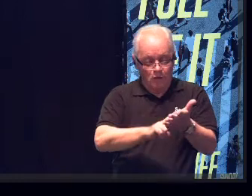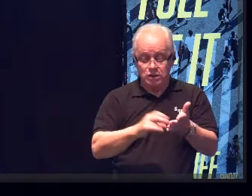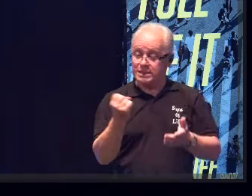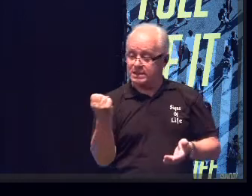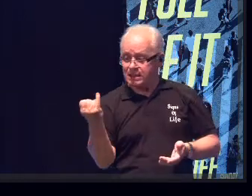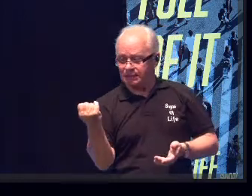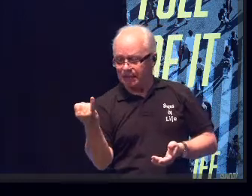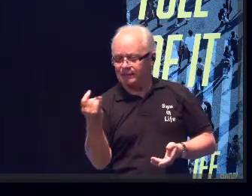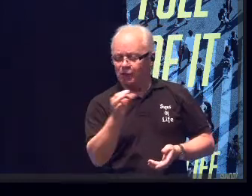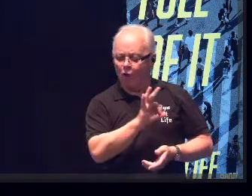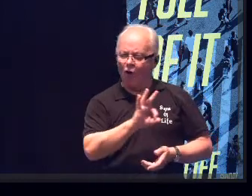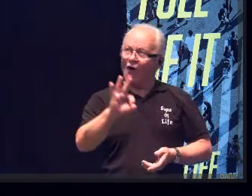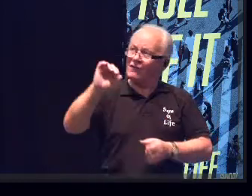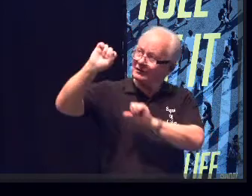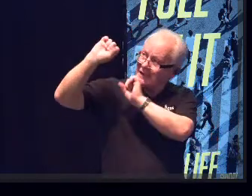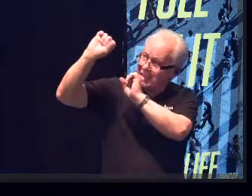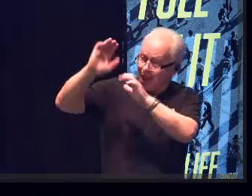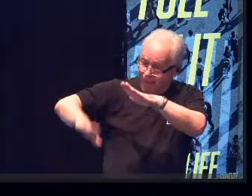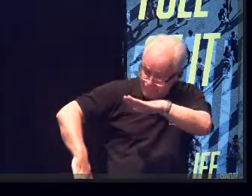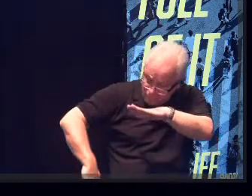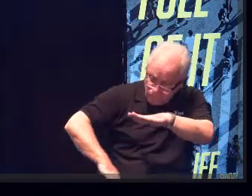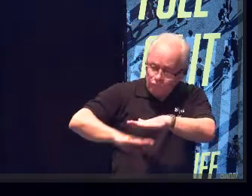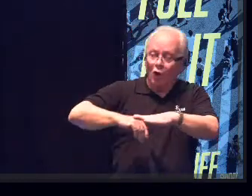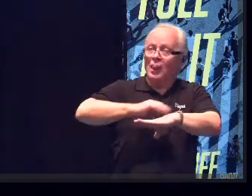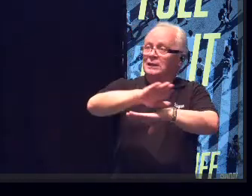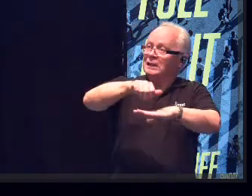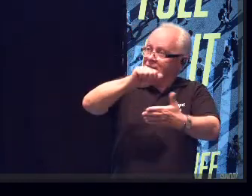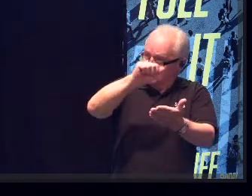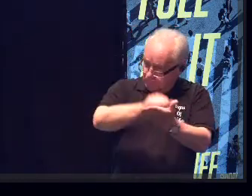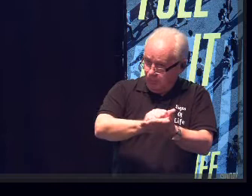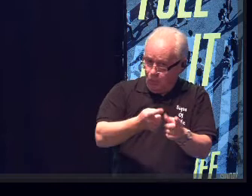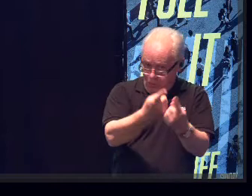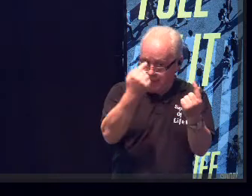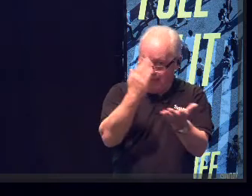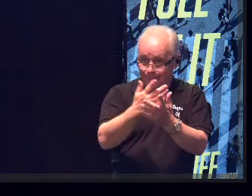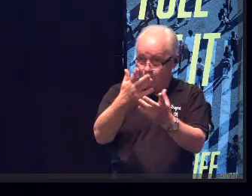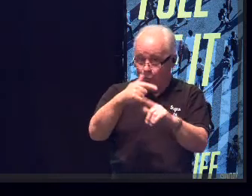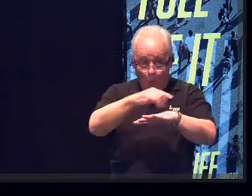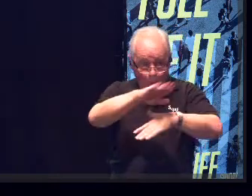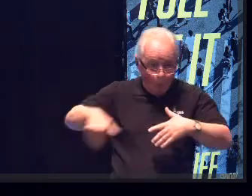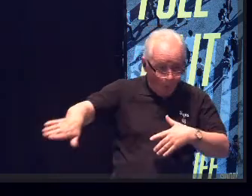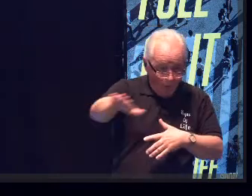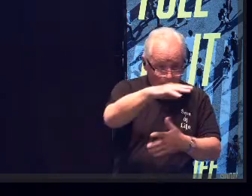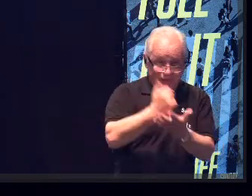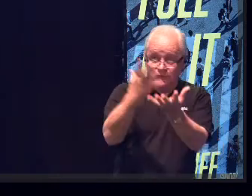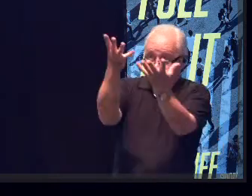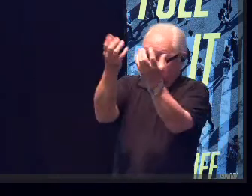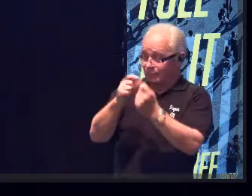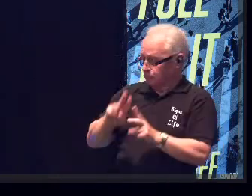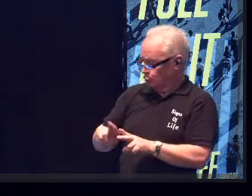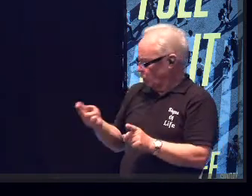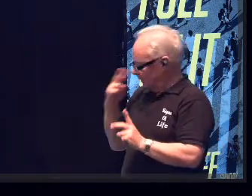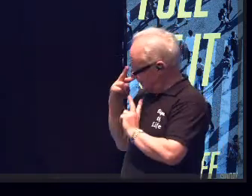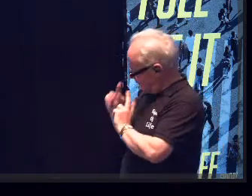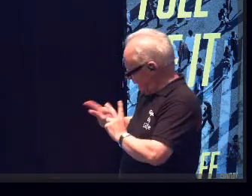And of his fullness we have all received. Turn to your neighbor and